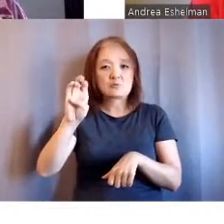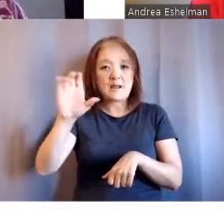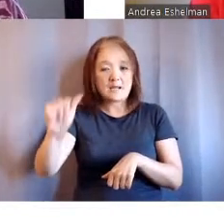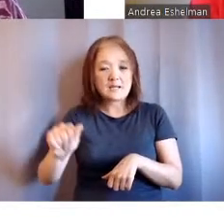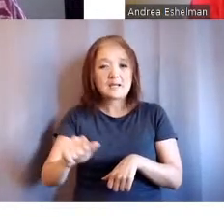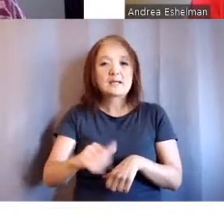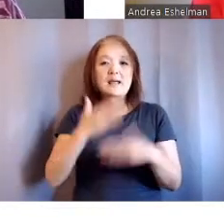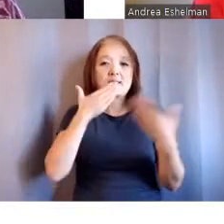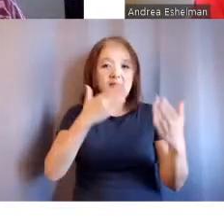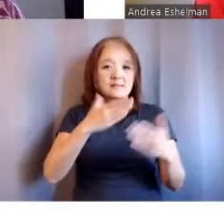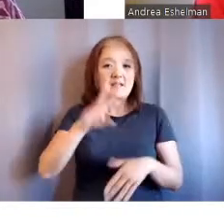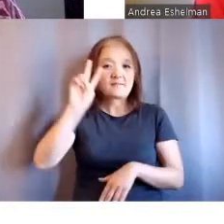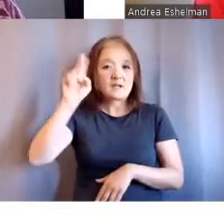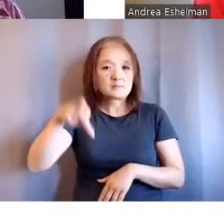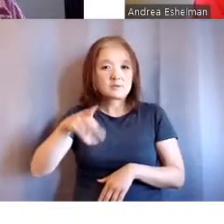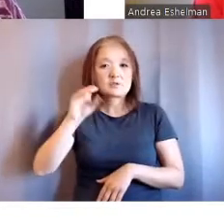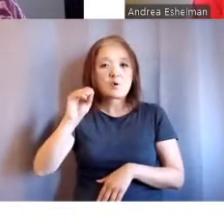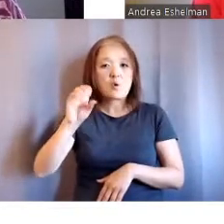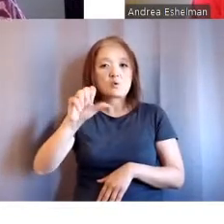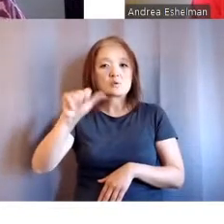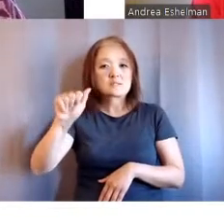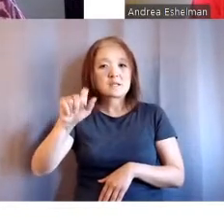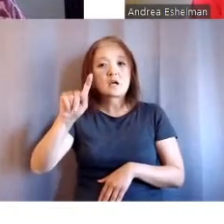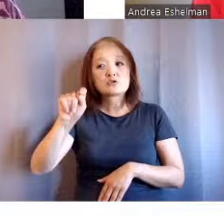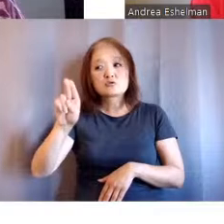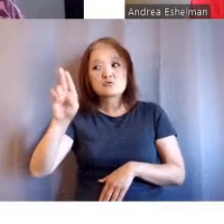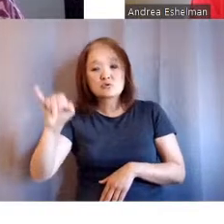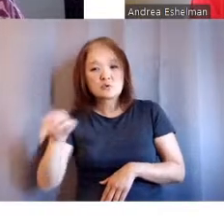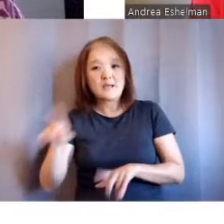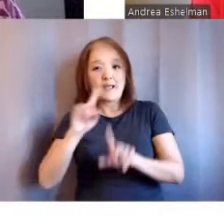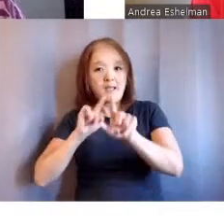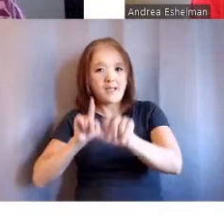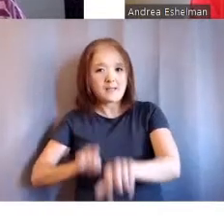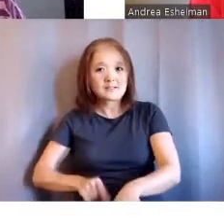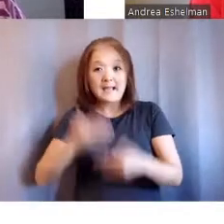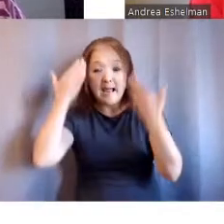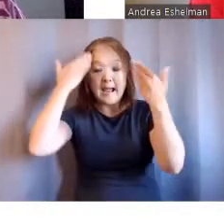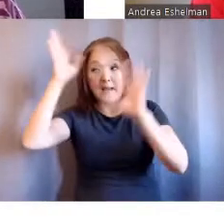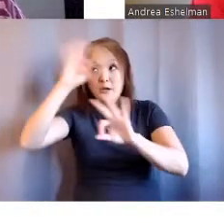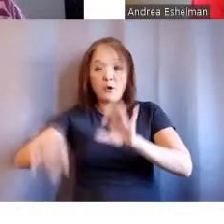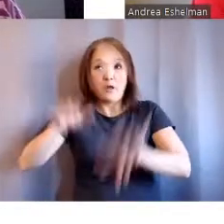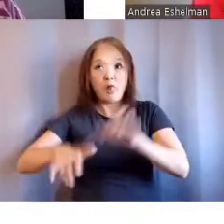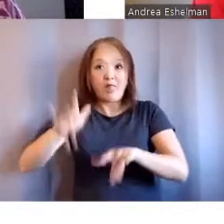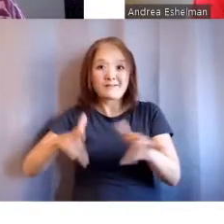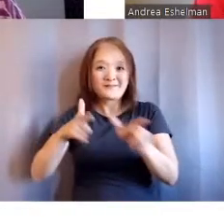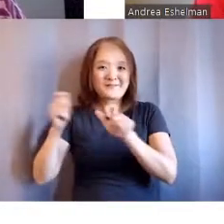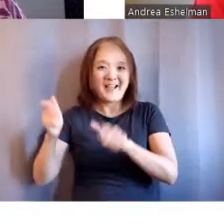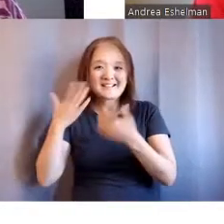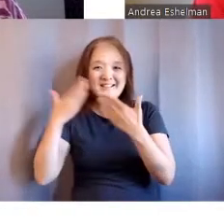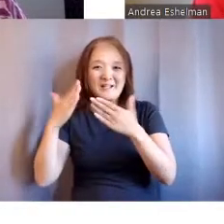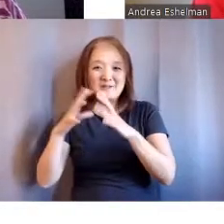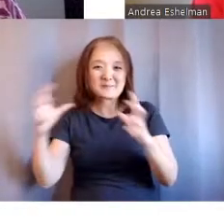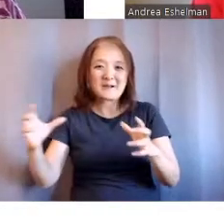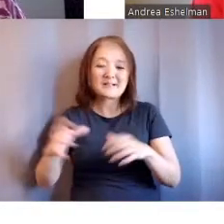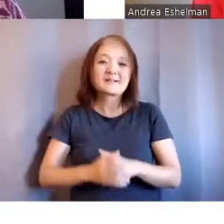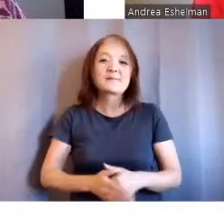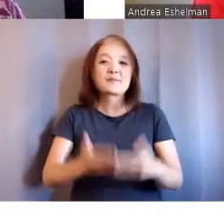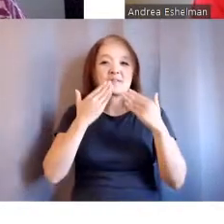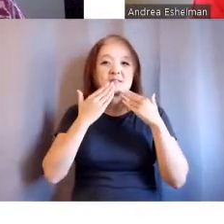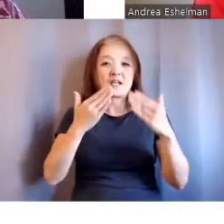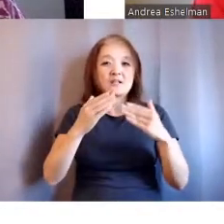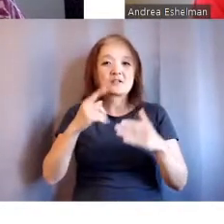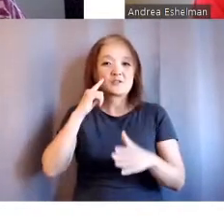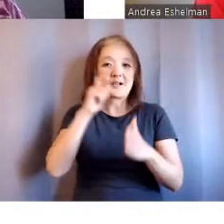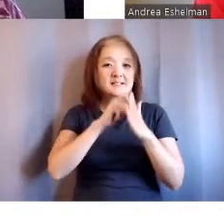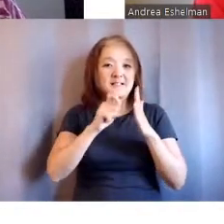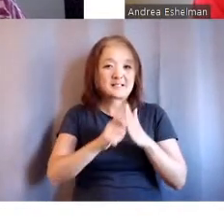Vice President, Osa Tui, answering many questions. I didn't know you could type so fast in our chat. Osa Tui, thank you so much. Thank you to our Secretary